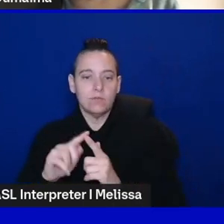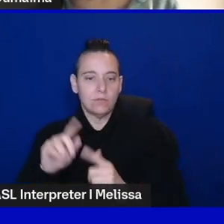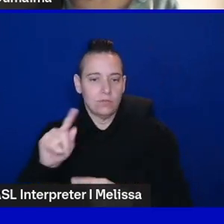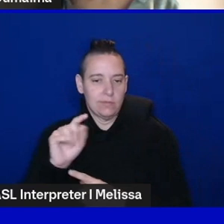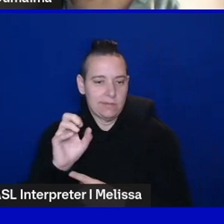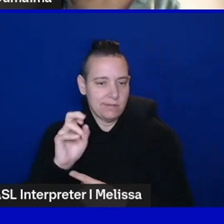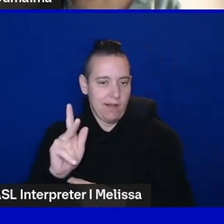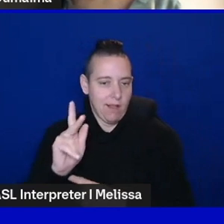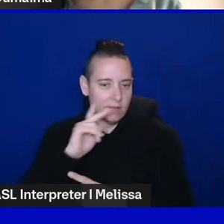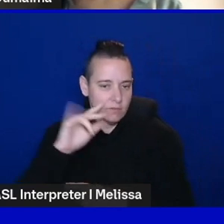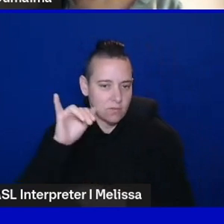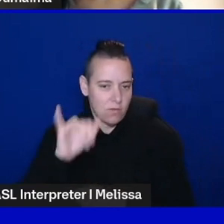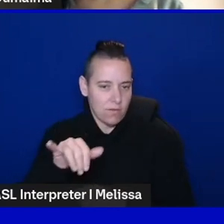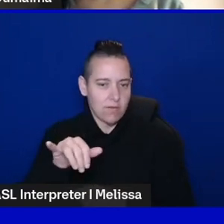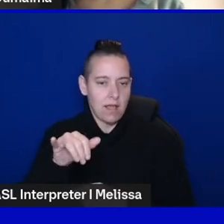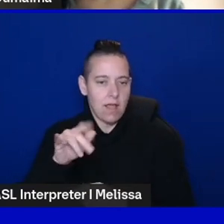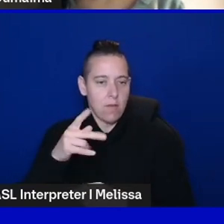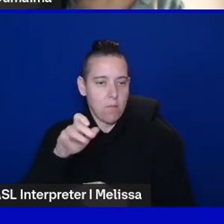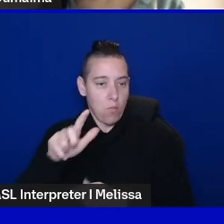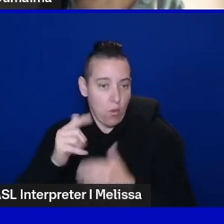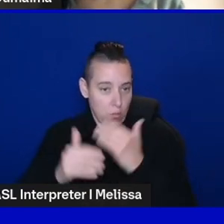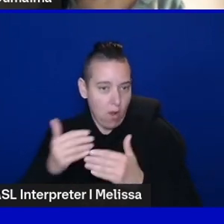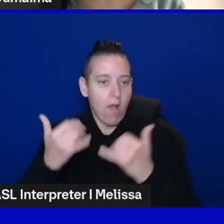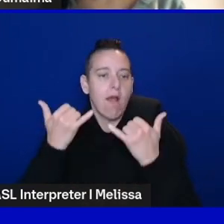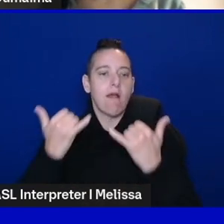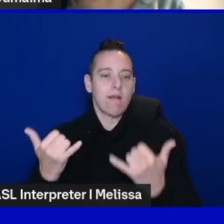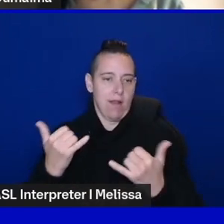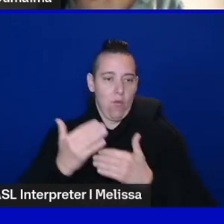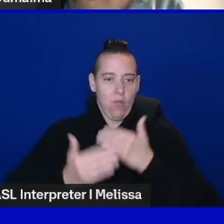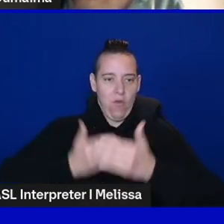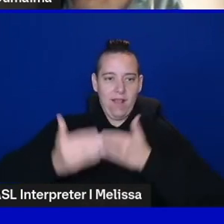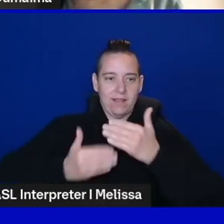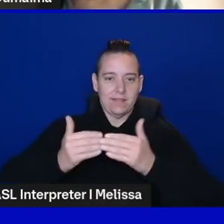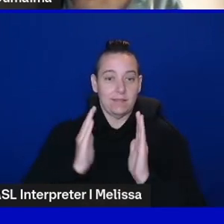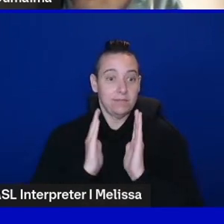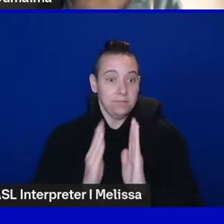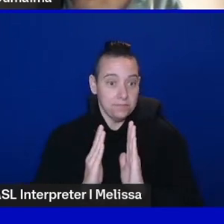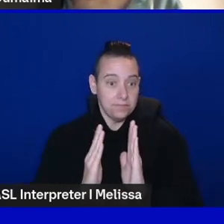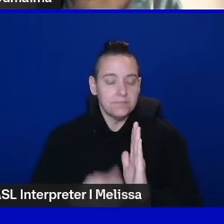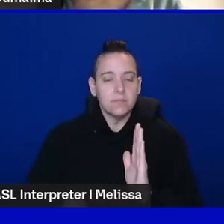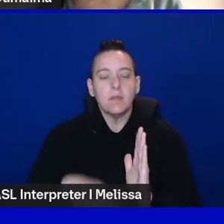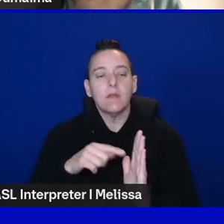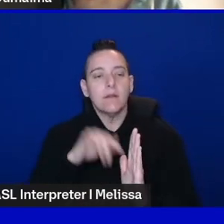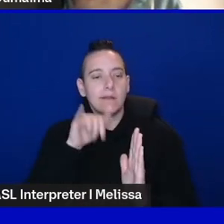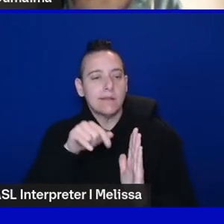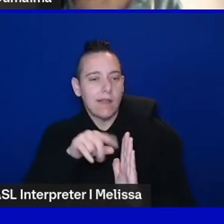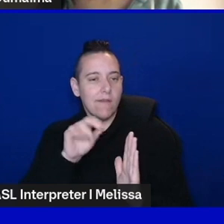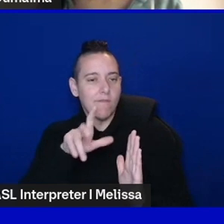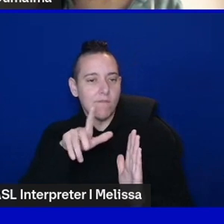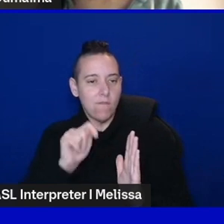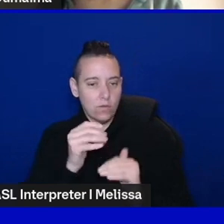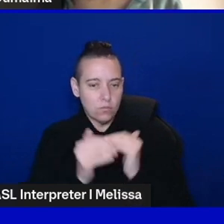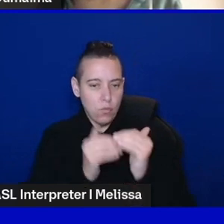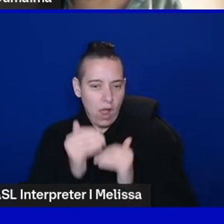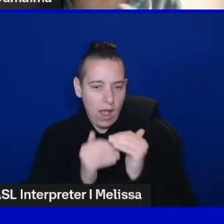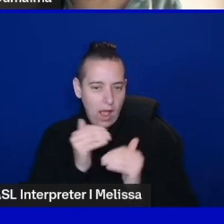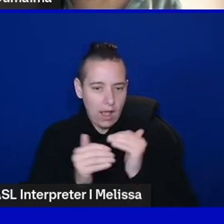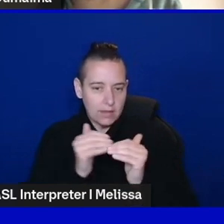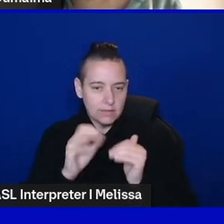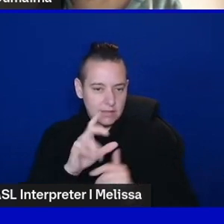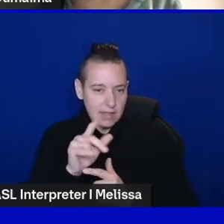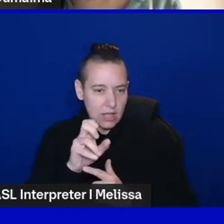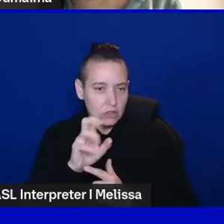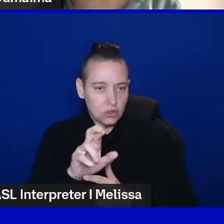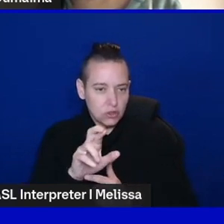portal processing, indicating that the project is now in the processing stage. And we begin dealing with the Vault cluster process. So the task